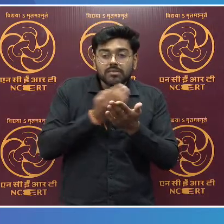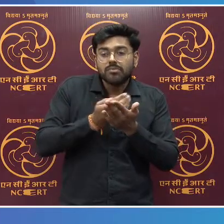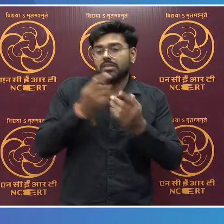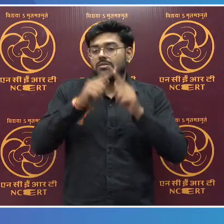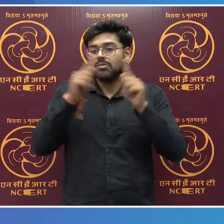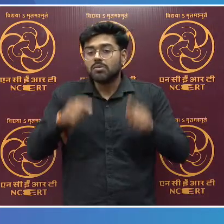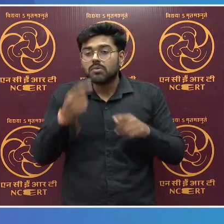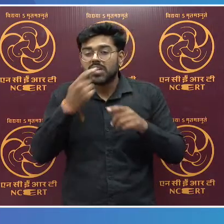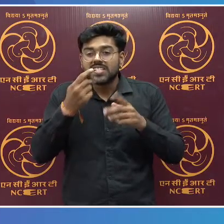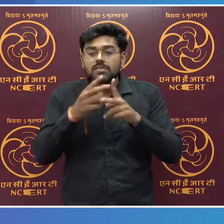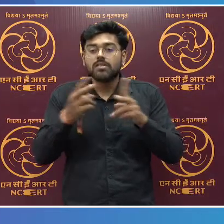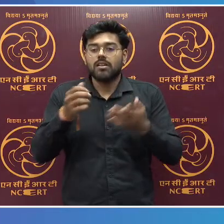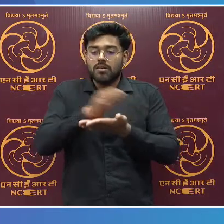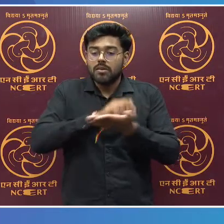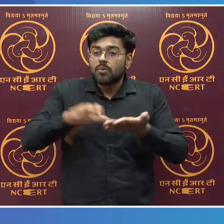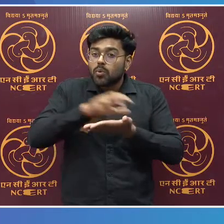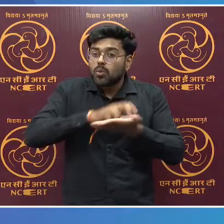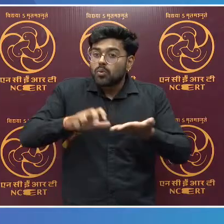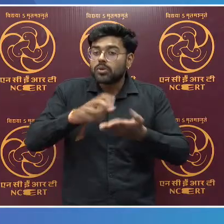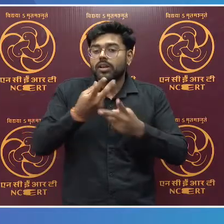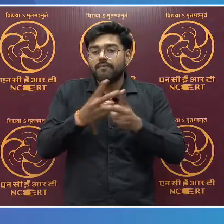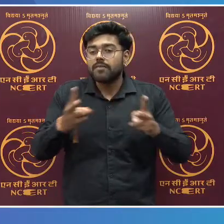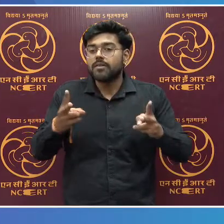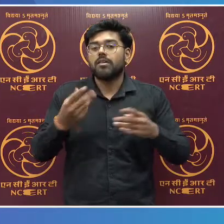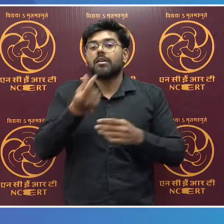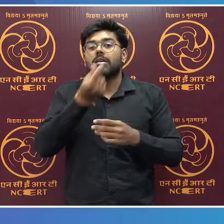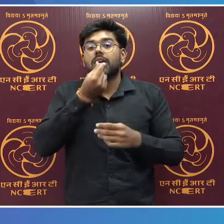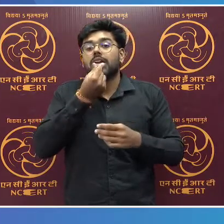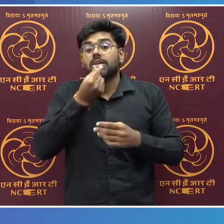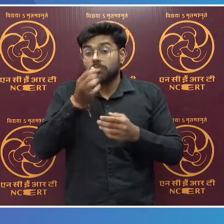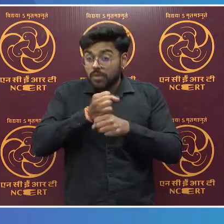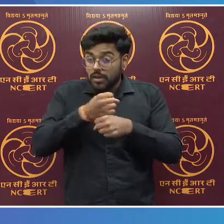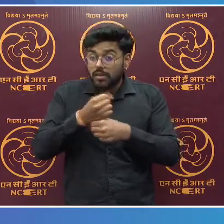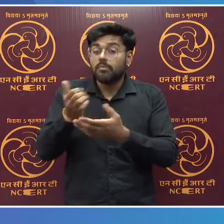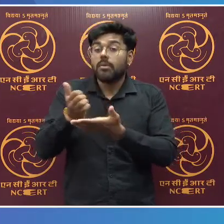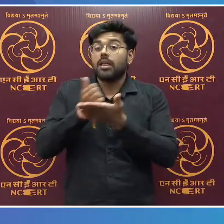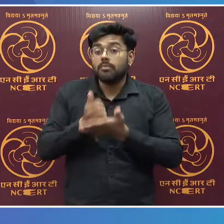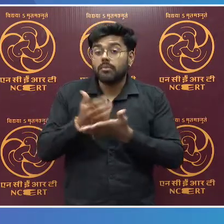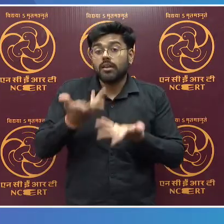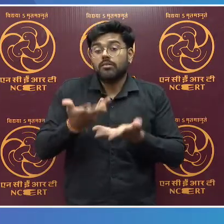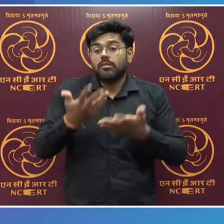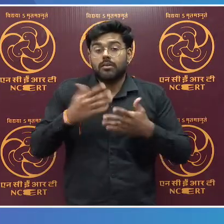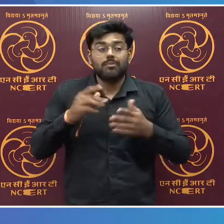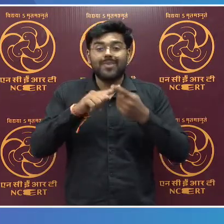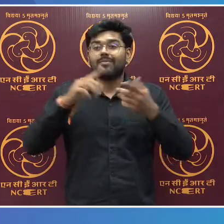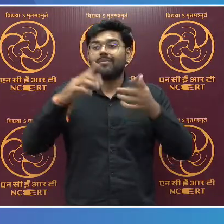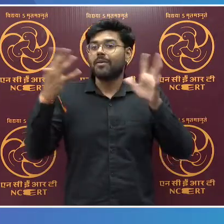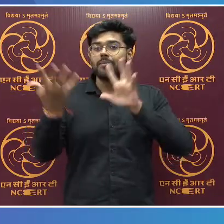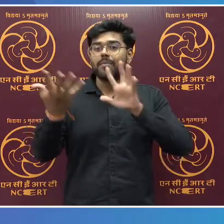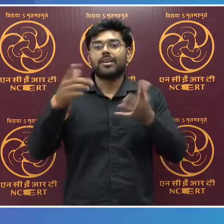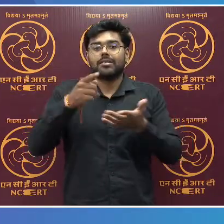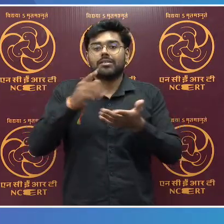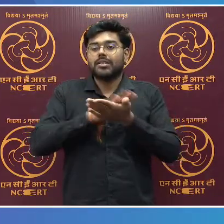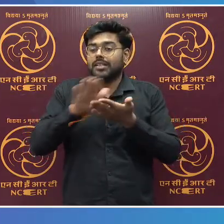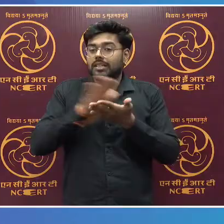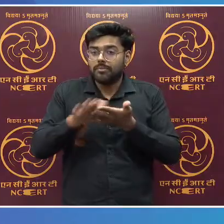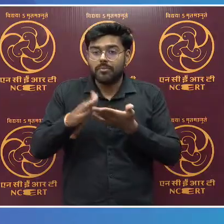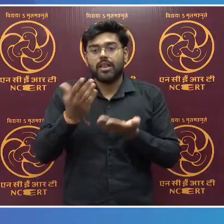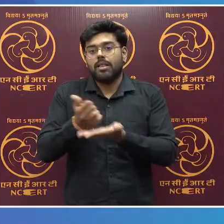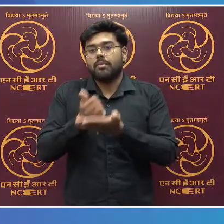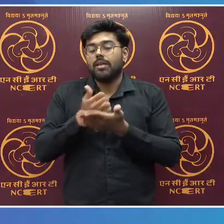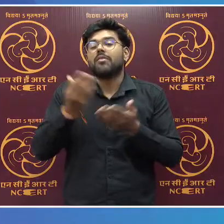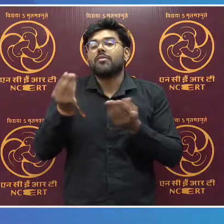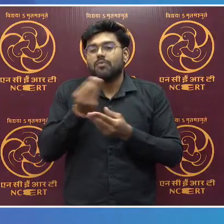and dosa, and also help us in making medicine and even cleaning the environment. Some of them can make us